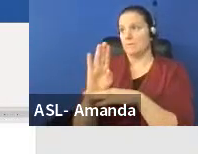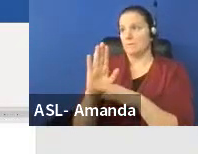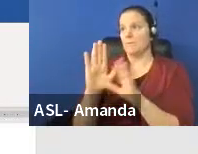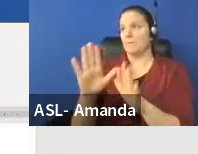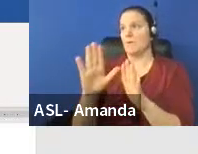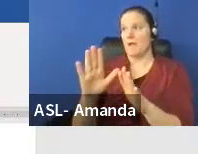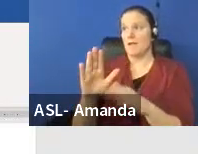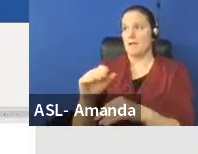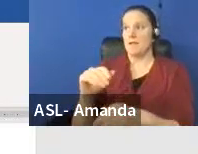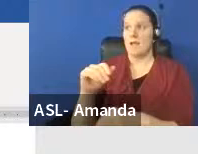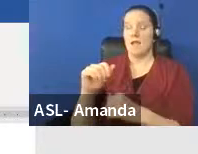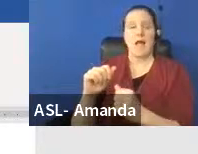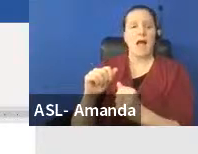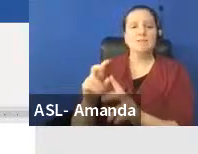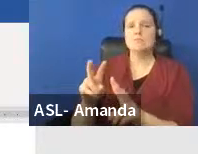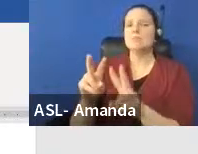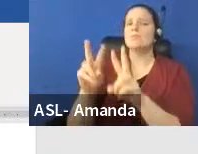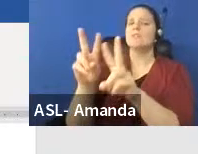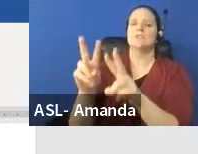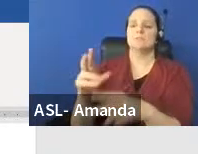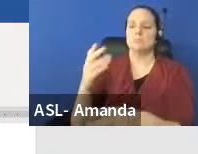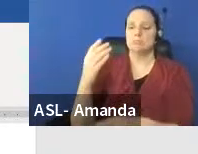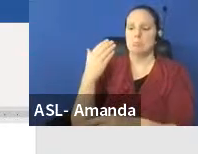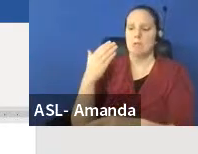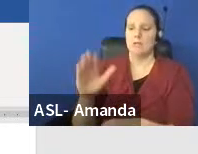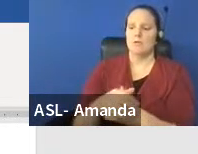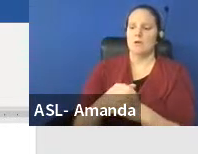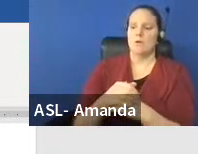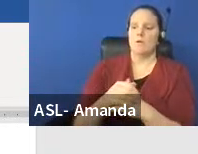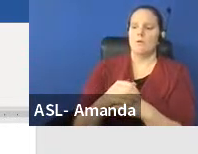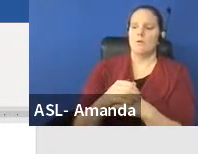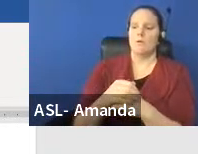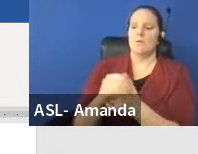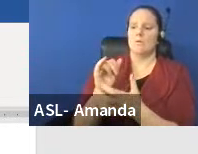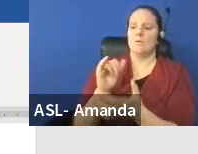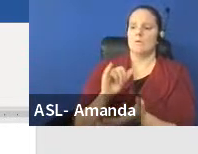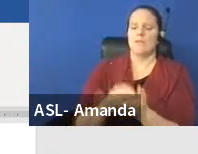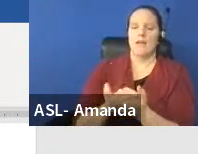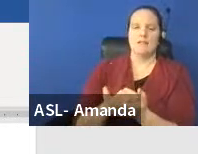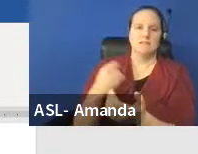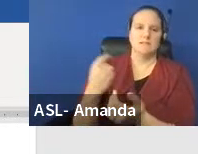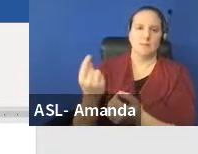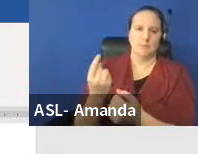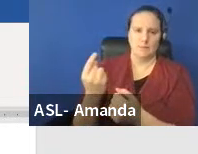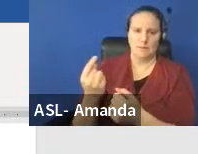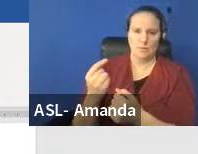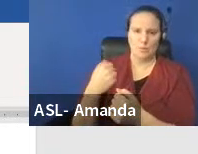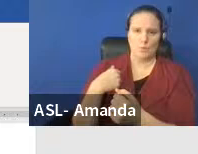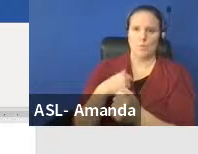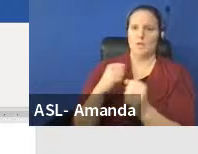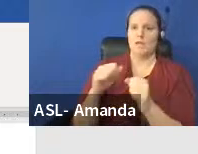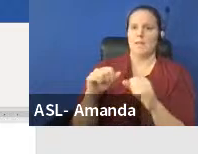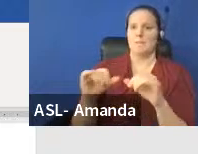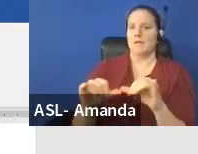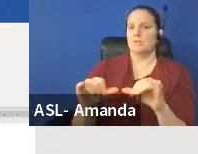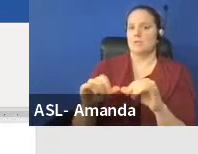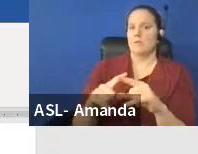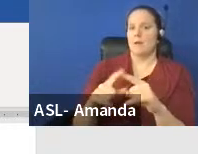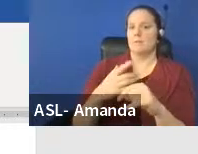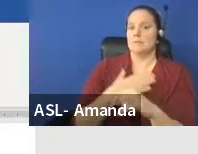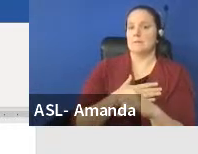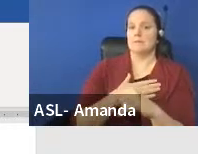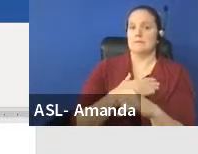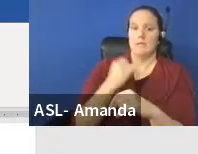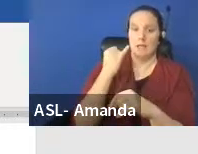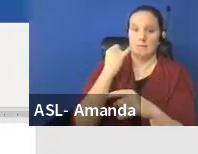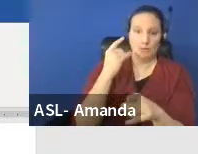aspiration. I don't know that, I don't think it's something we can necessarily measure, and but please, if